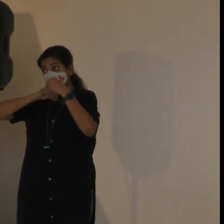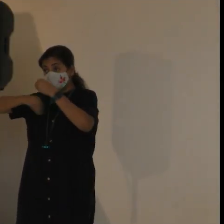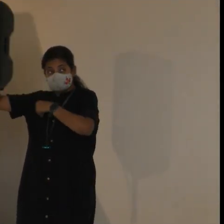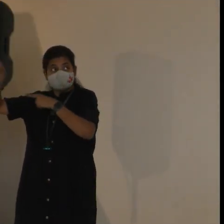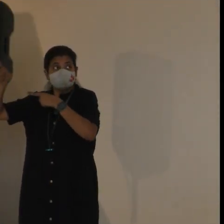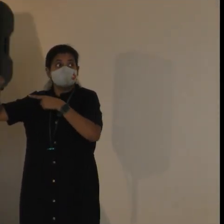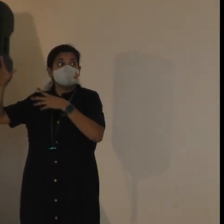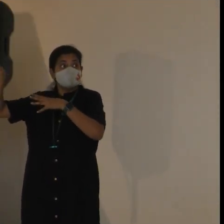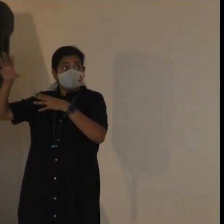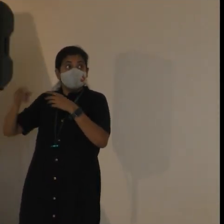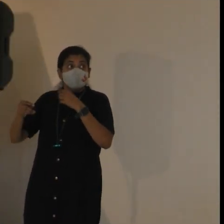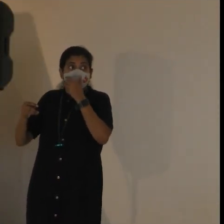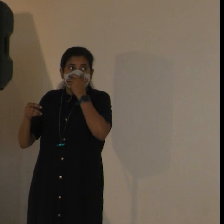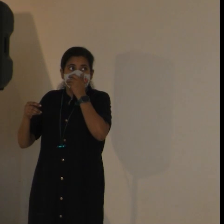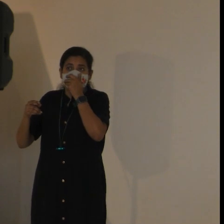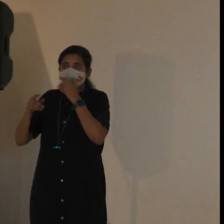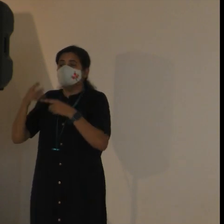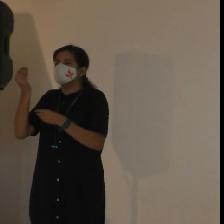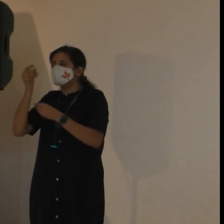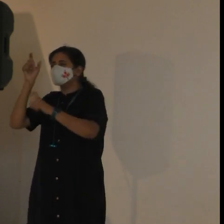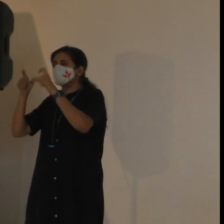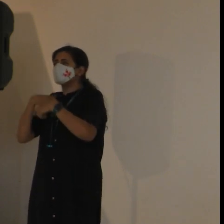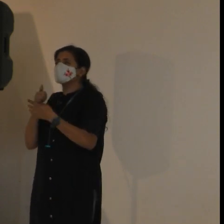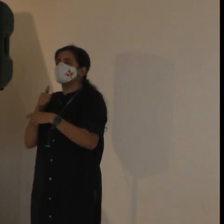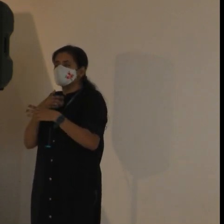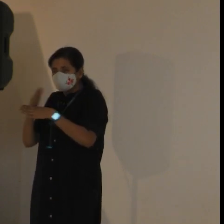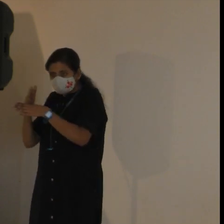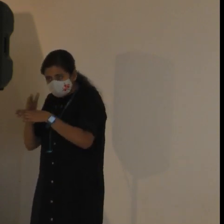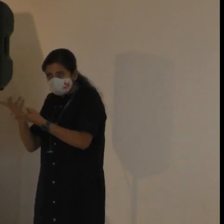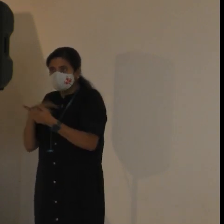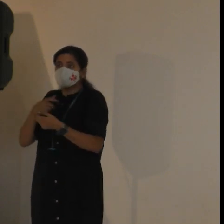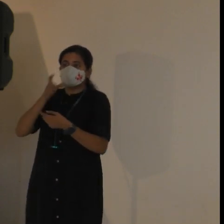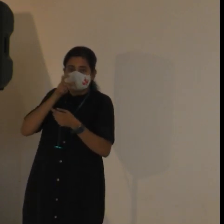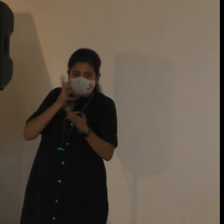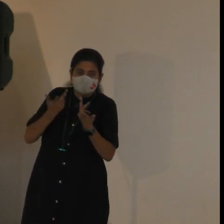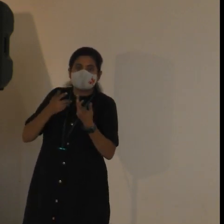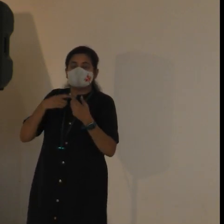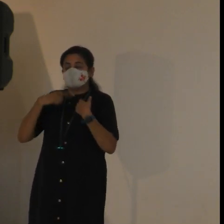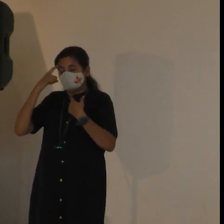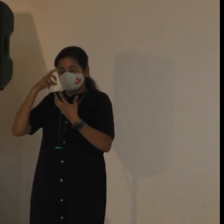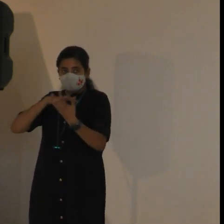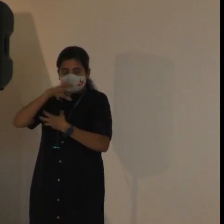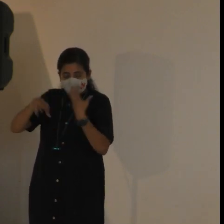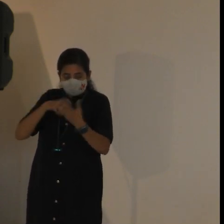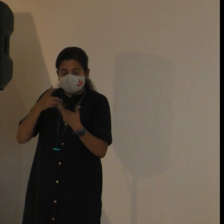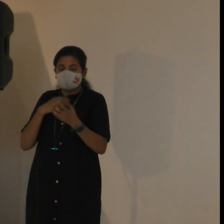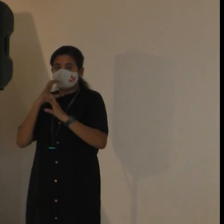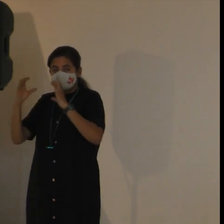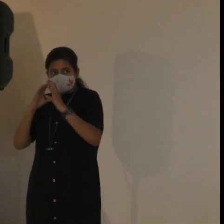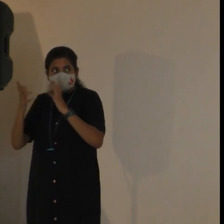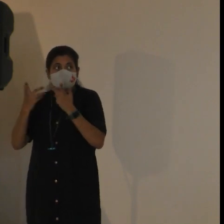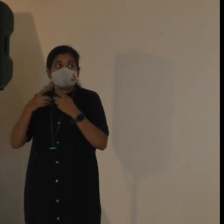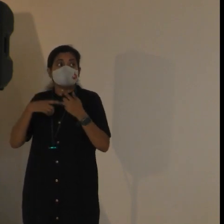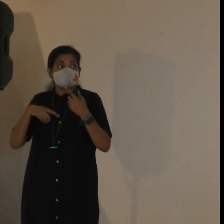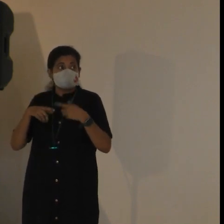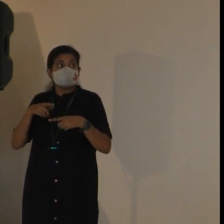trying to coordinate that with the guests, and then multiple cups of coffee, you're hyperactive, you're trying to have a conversation. So all